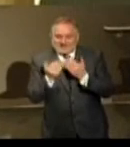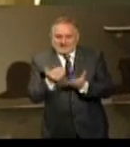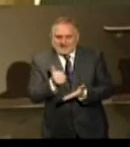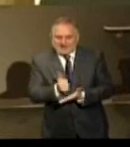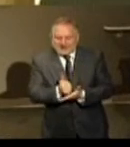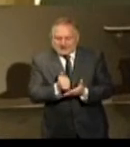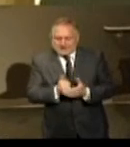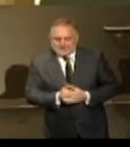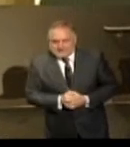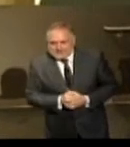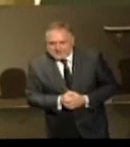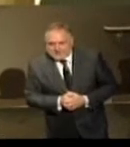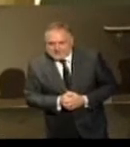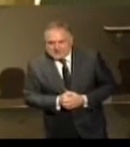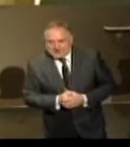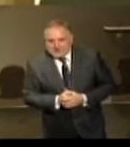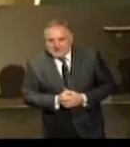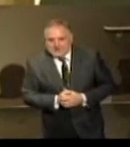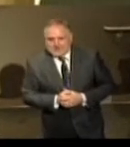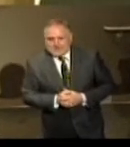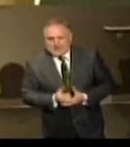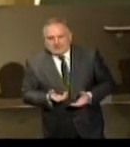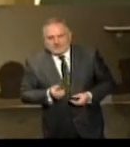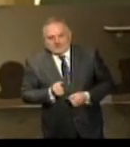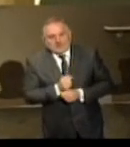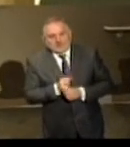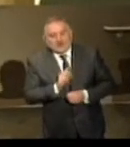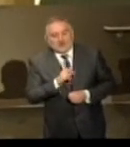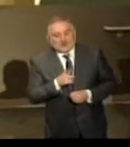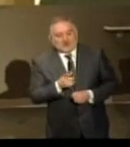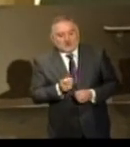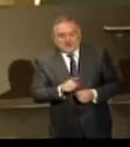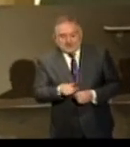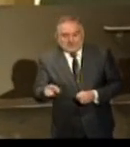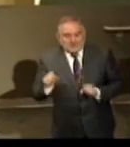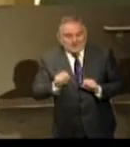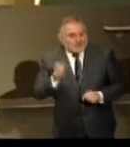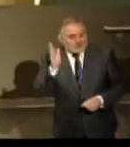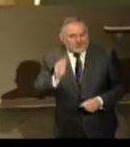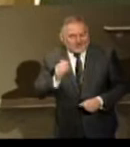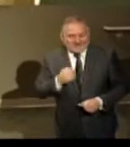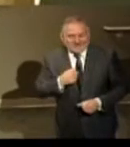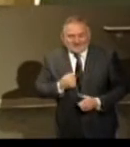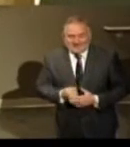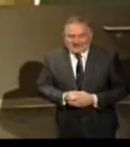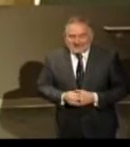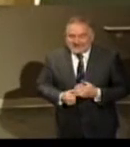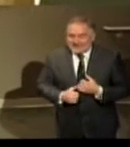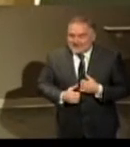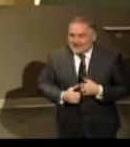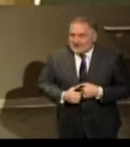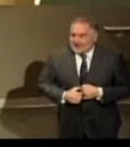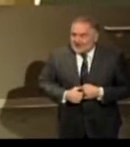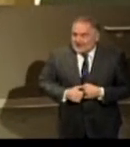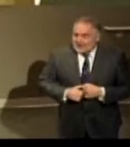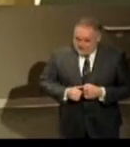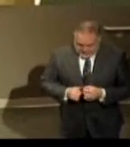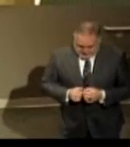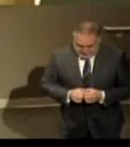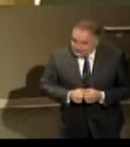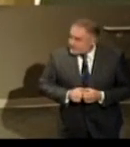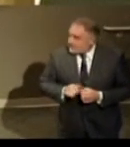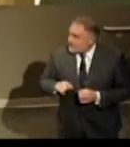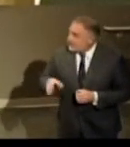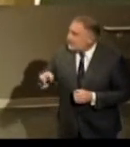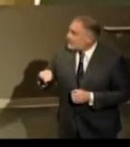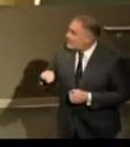Amen. To help me, just let me make sure things are, can you hear all right? Can everything all right? Tim, can